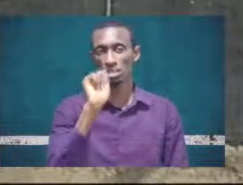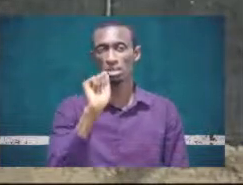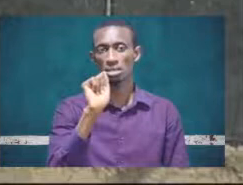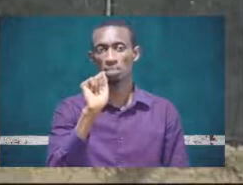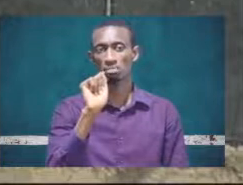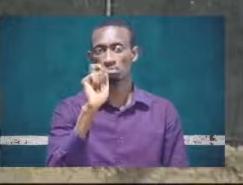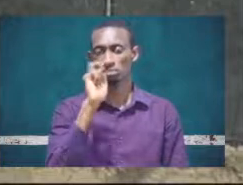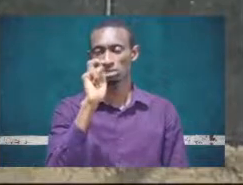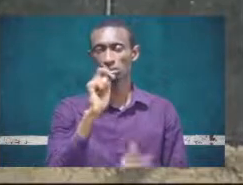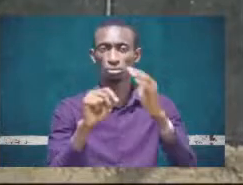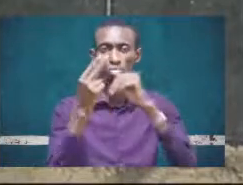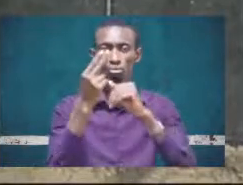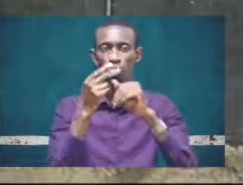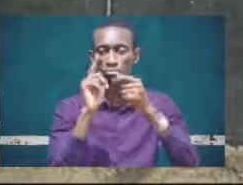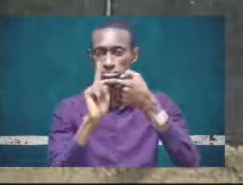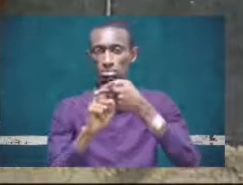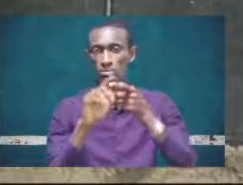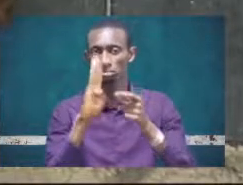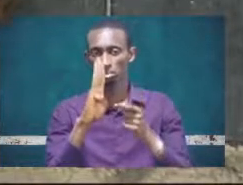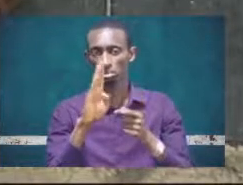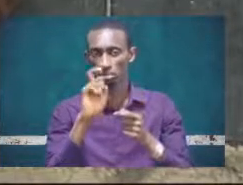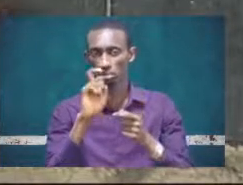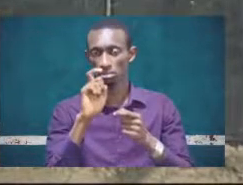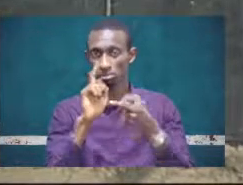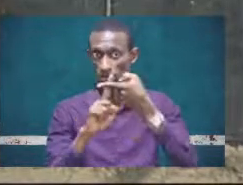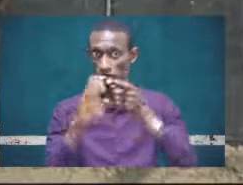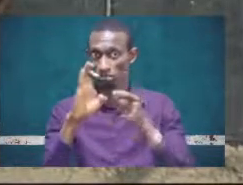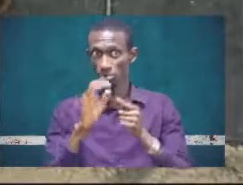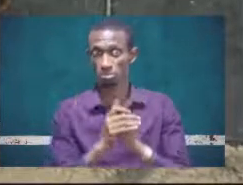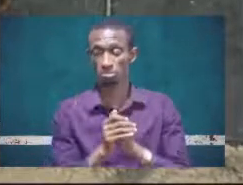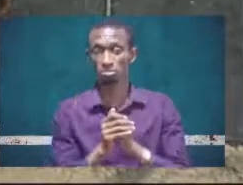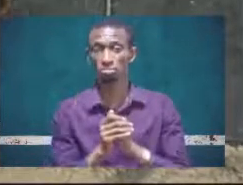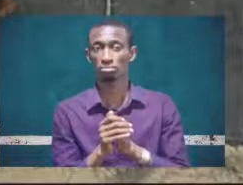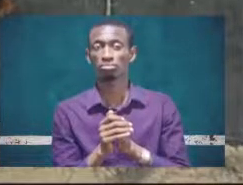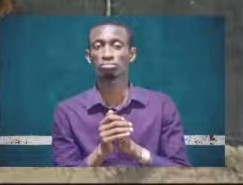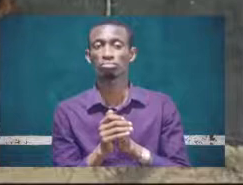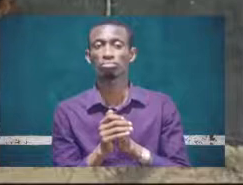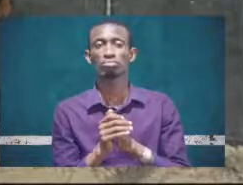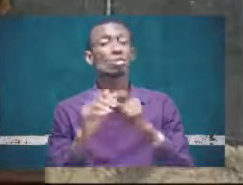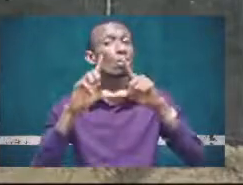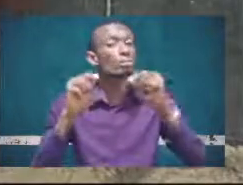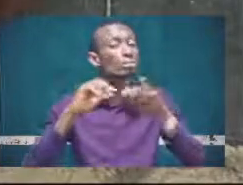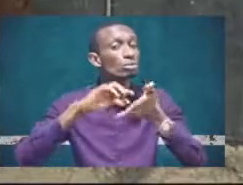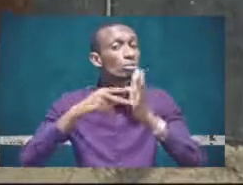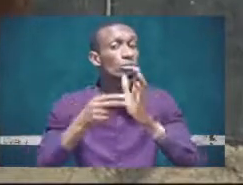ax squared plus bx plus c, a quadratic expression,